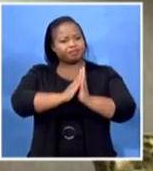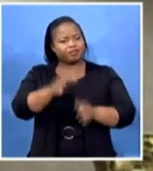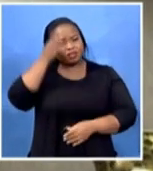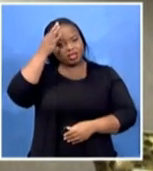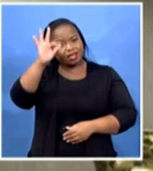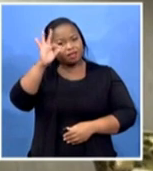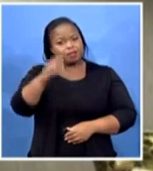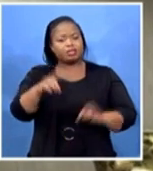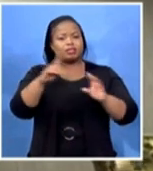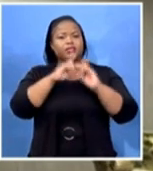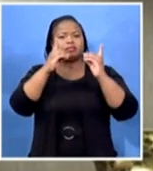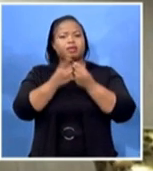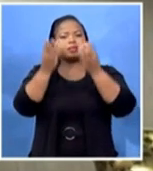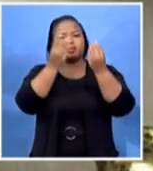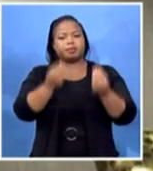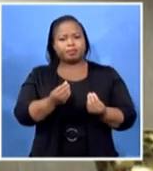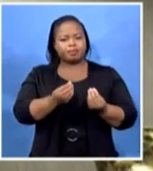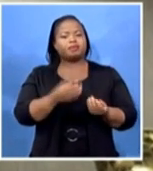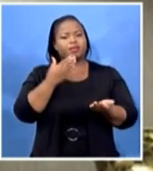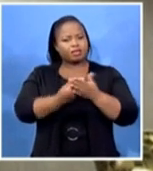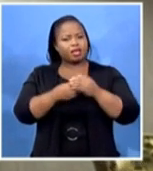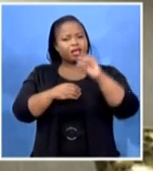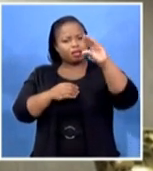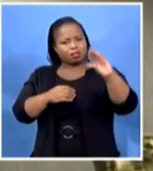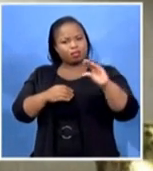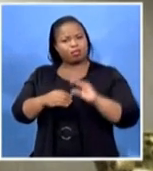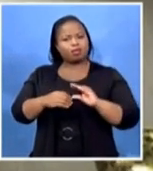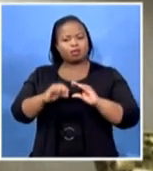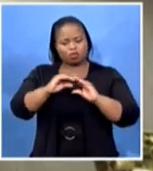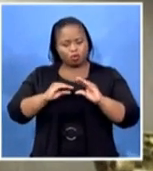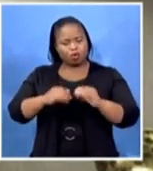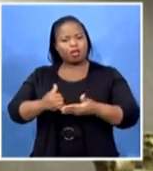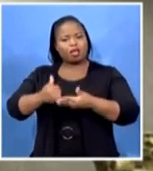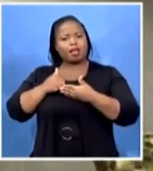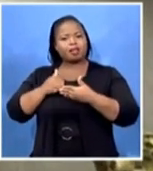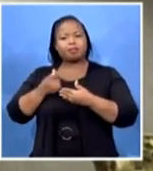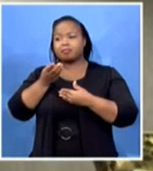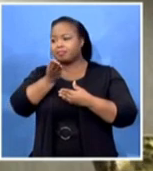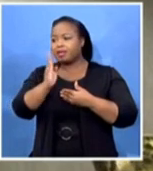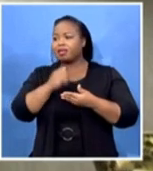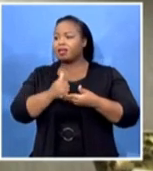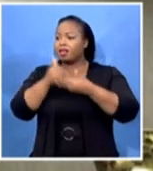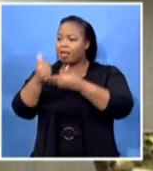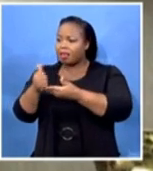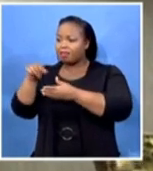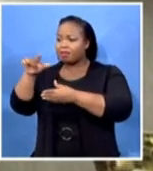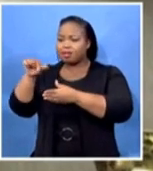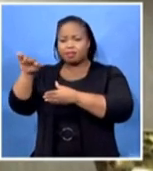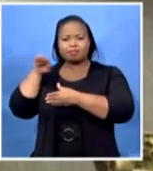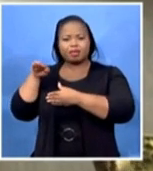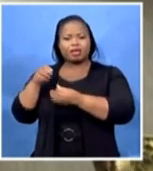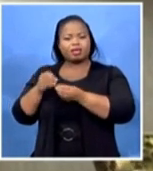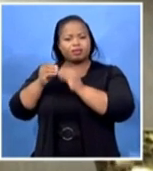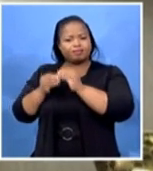come in and intervene and support Land Bank and recapitalize Land Bank so that it can have